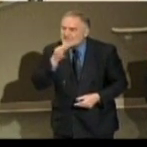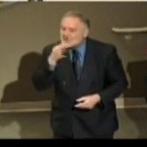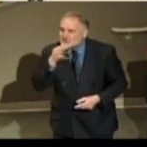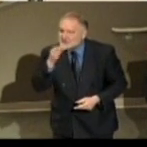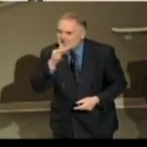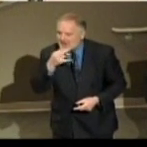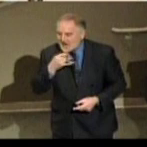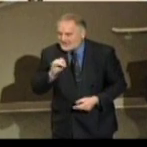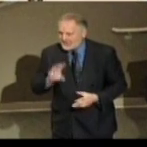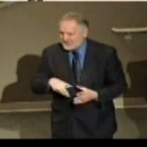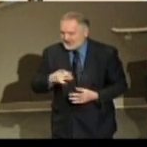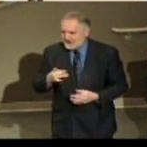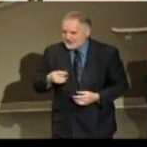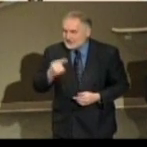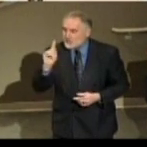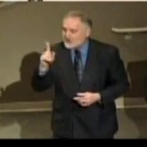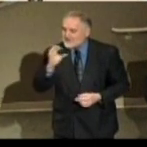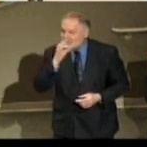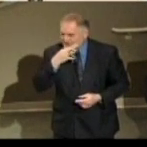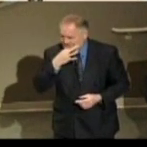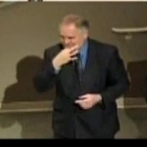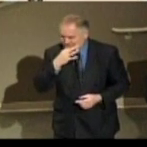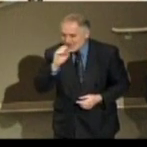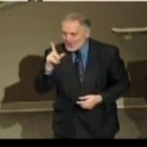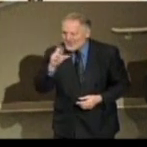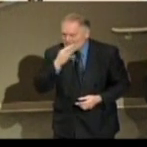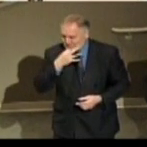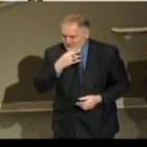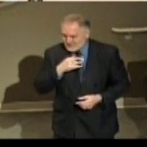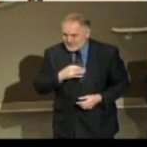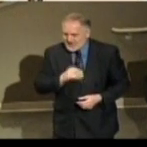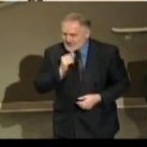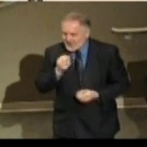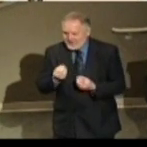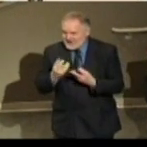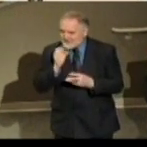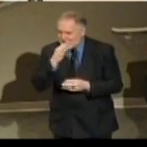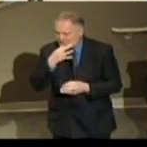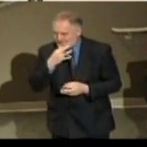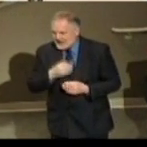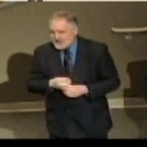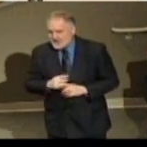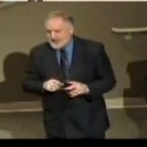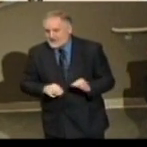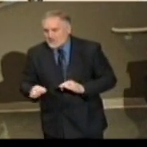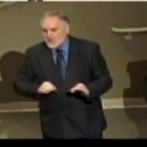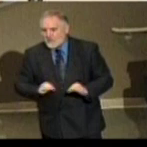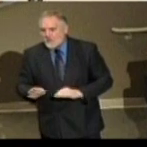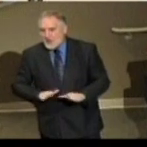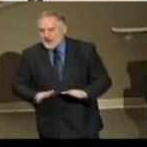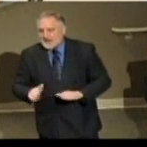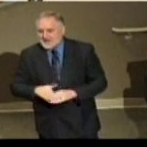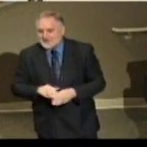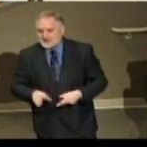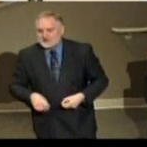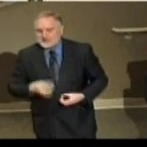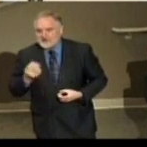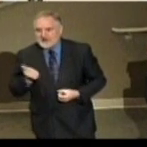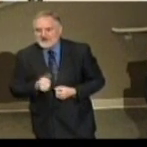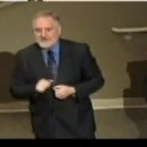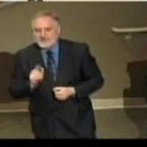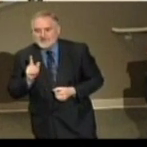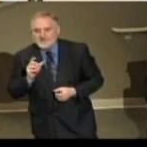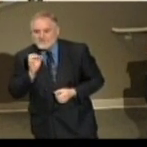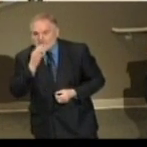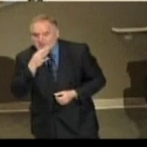fruits of the Spirit are. If you're walking in the Spirit, every one of these